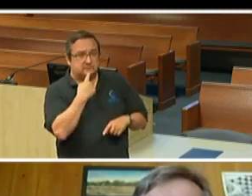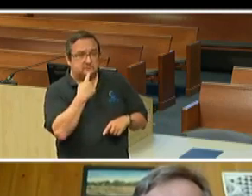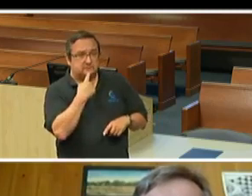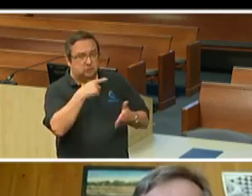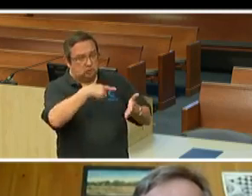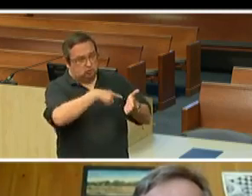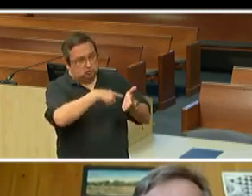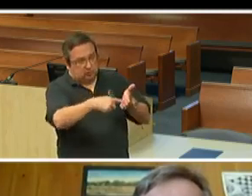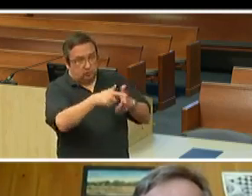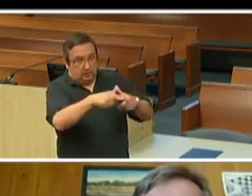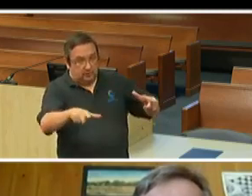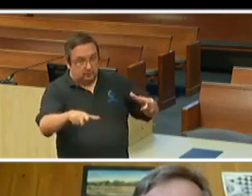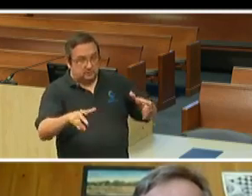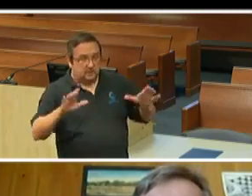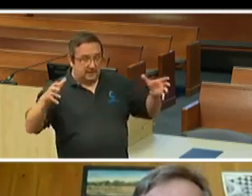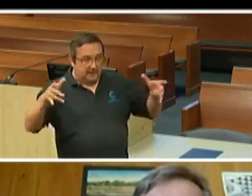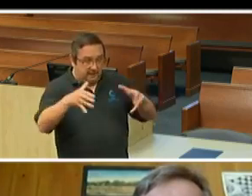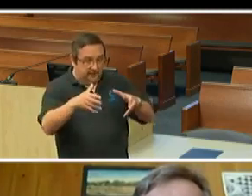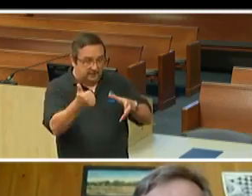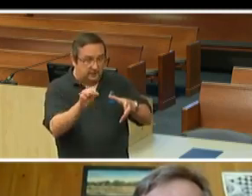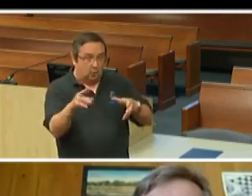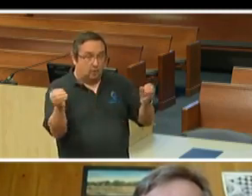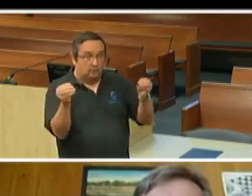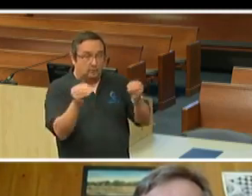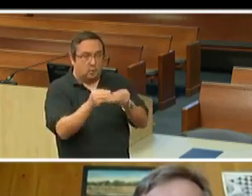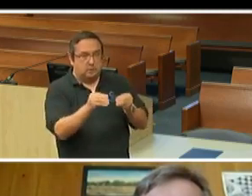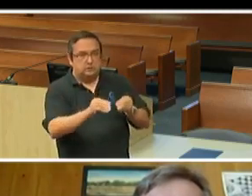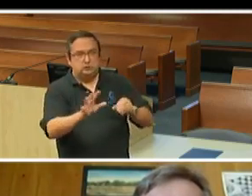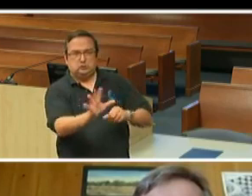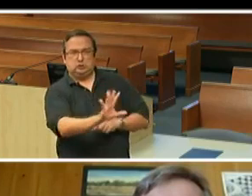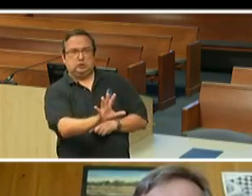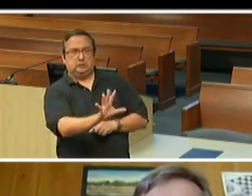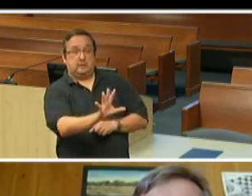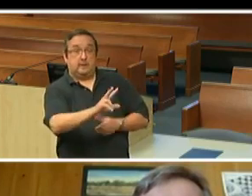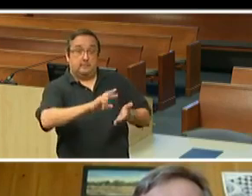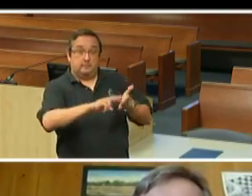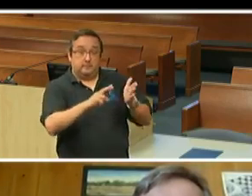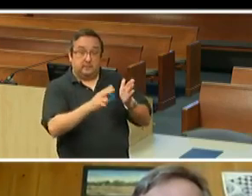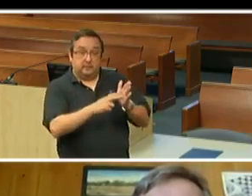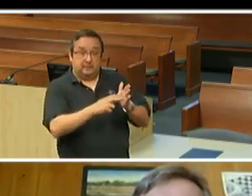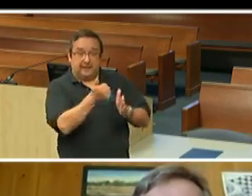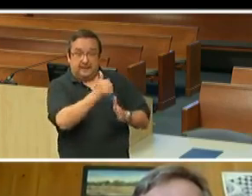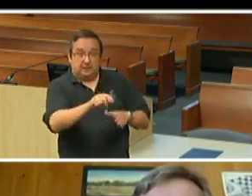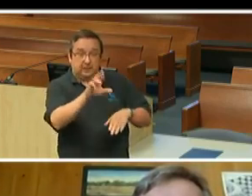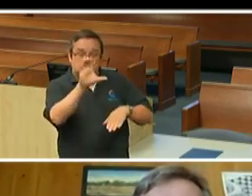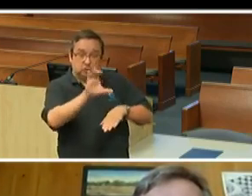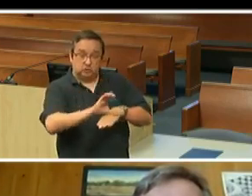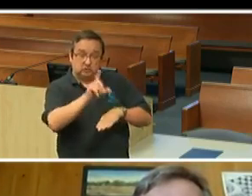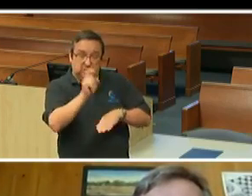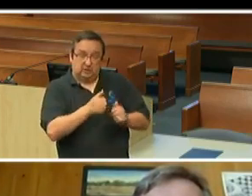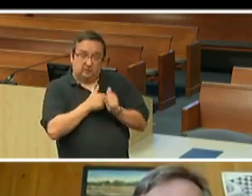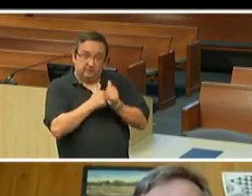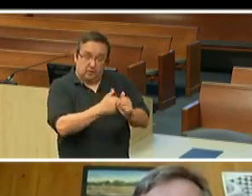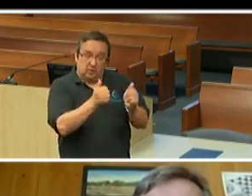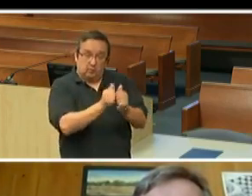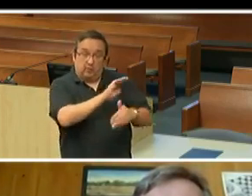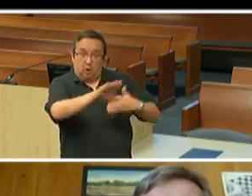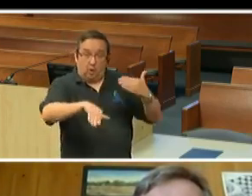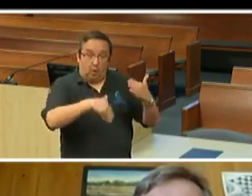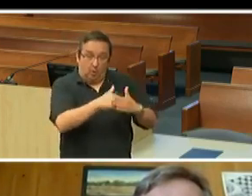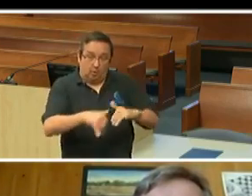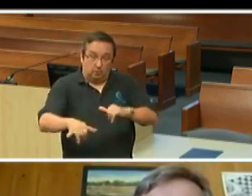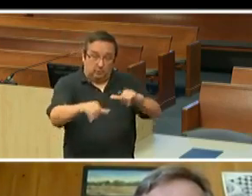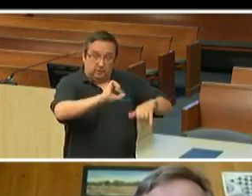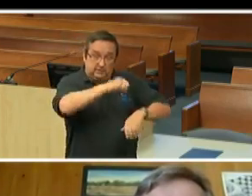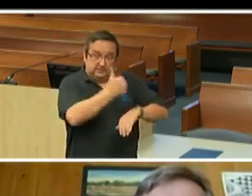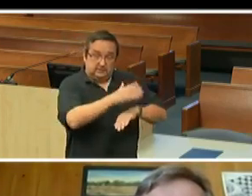It says, while gatherings of 10 or more are discouraged, then goes on to say, any religious service must comply with all measures advised